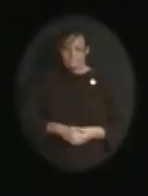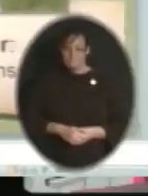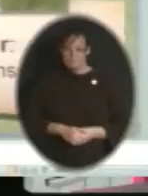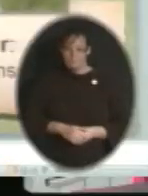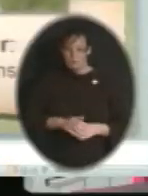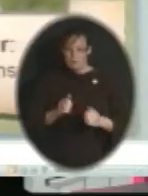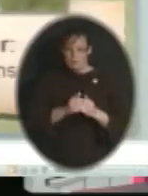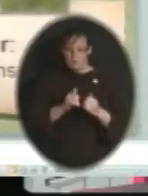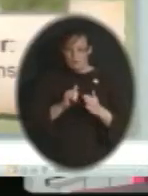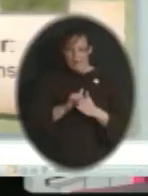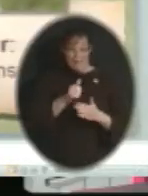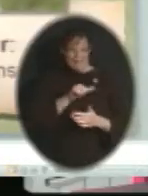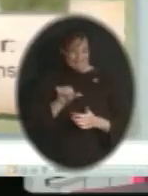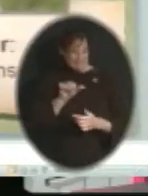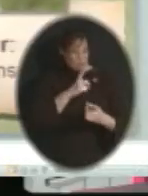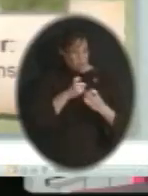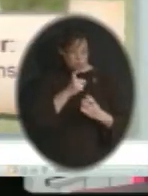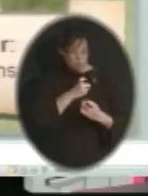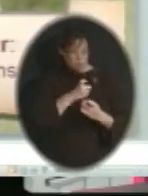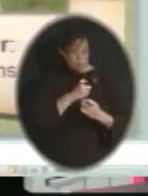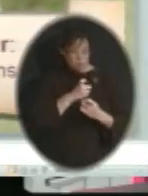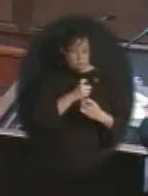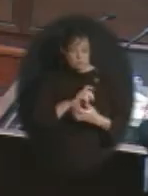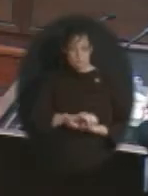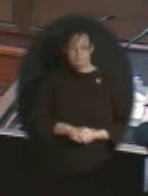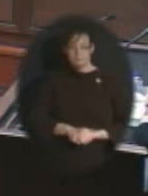With that, I take any questions.